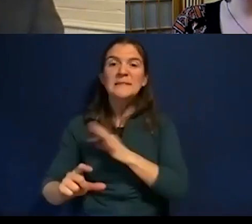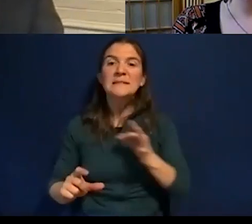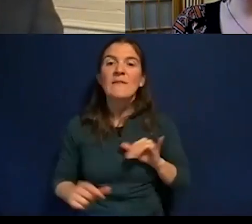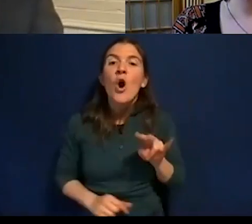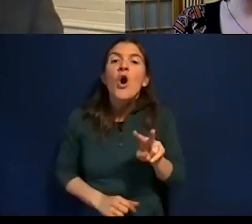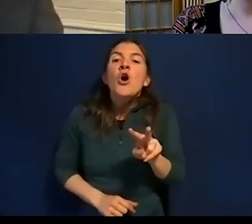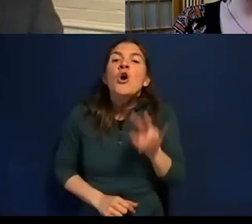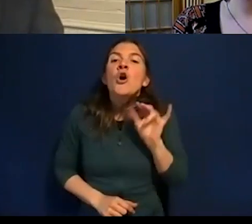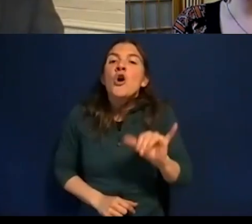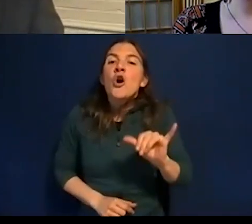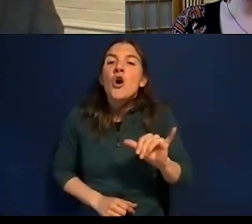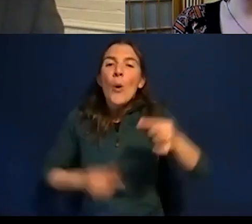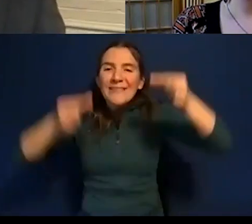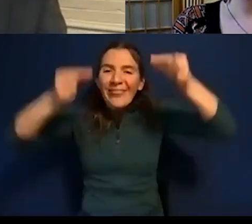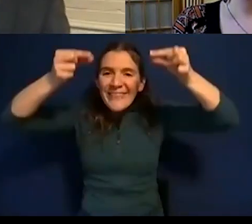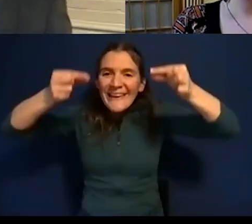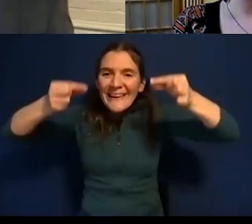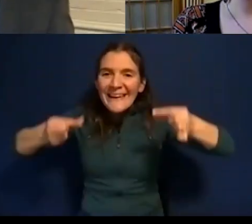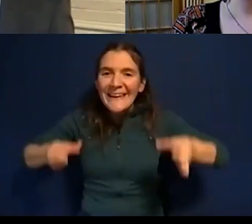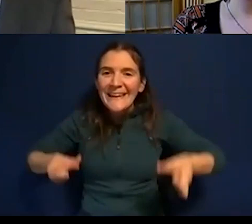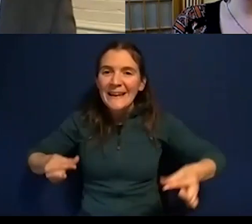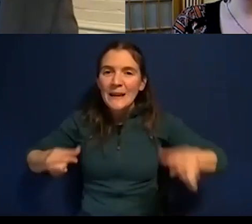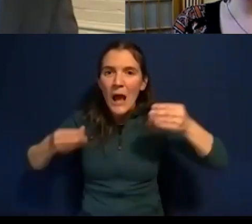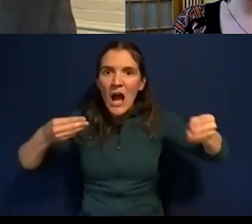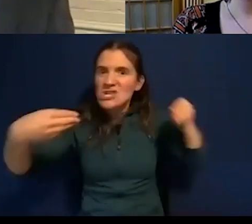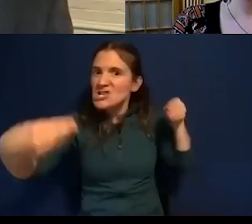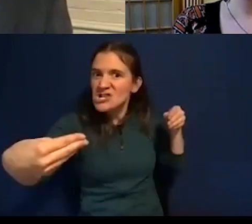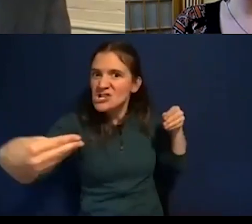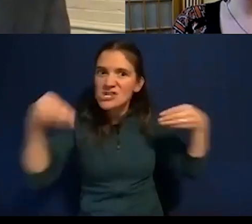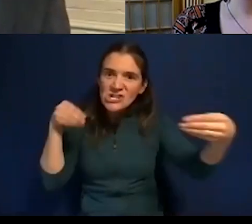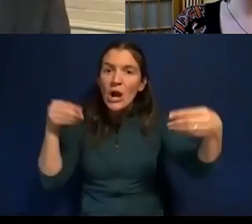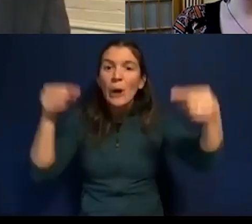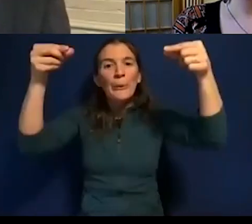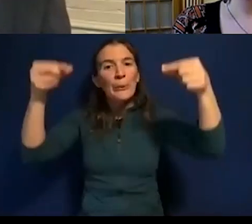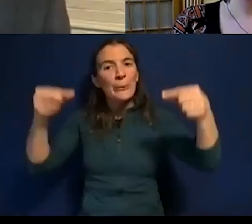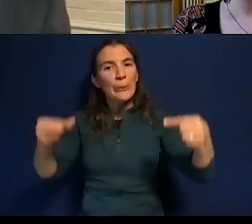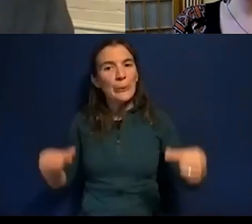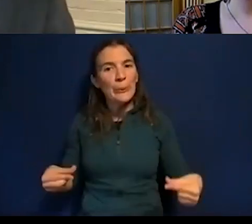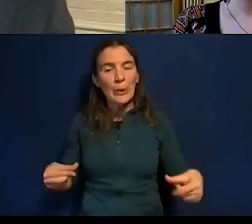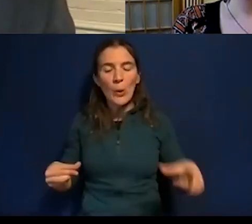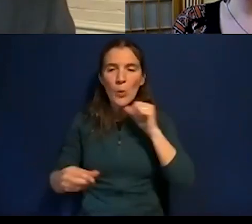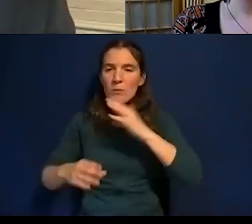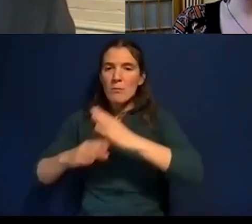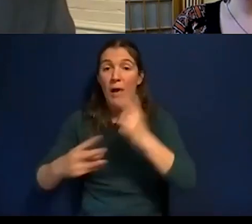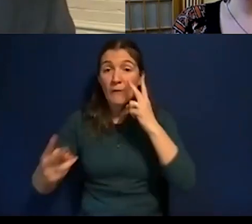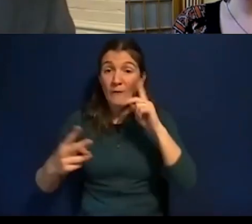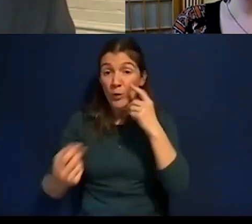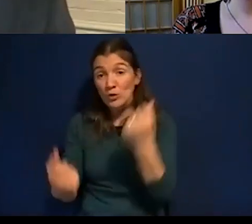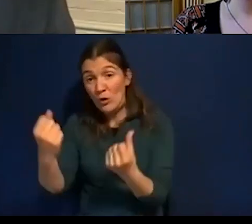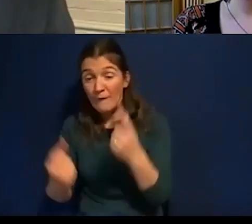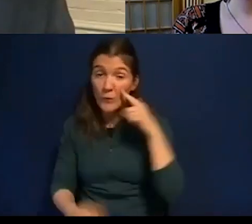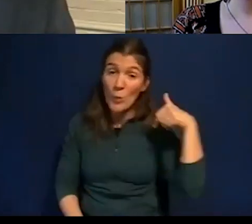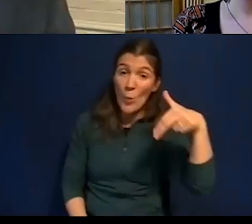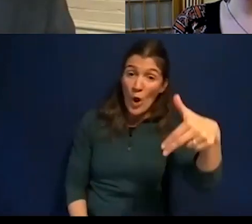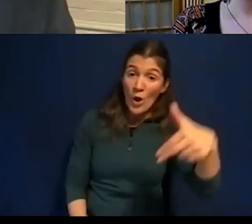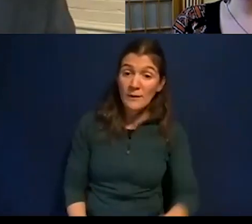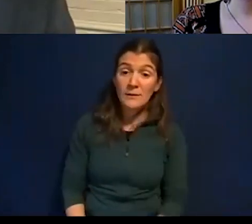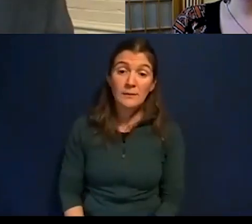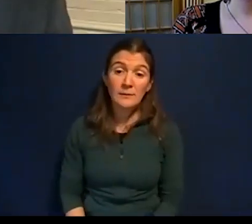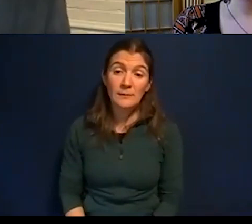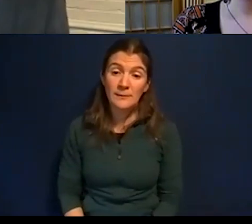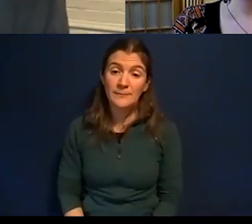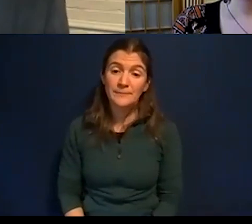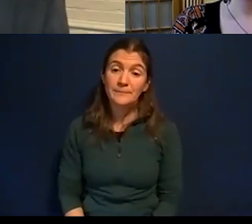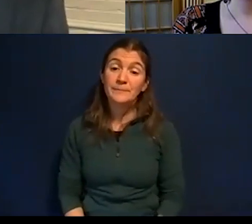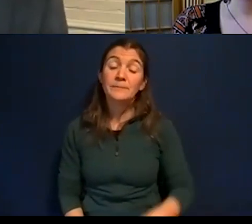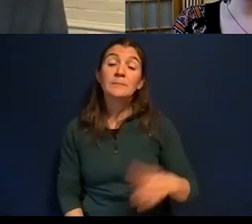that this would not create a hazard either to motorists or to pedestrians. Yeah. And I can add one thing, just on the